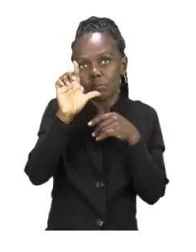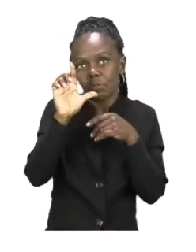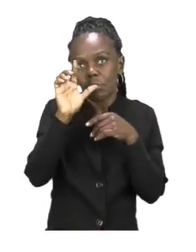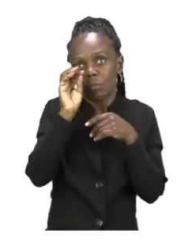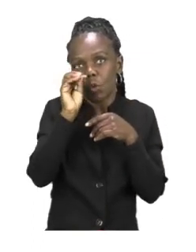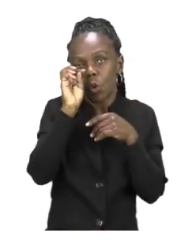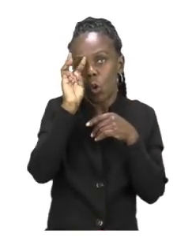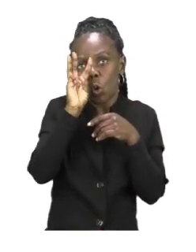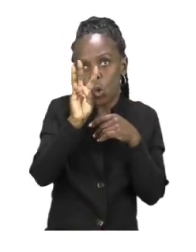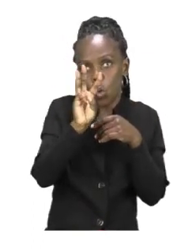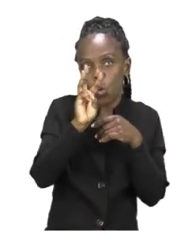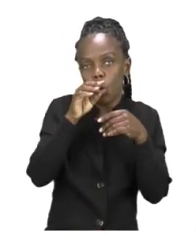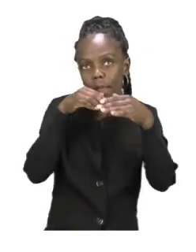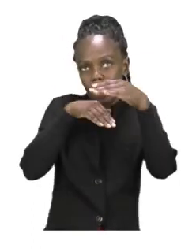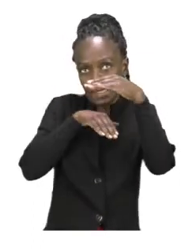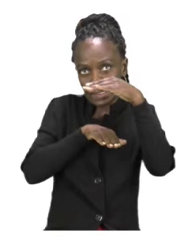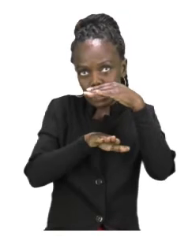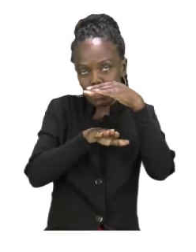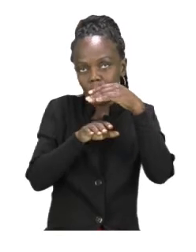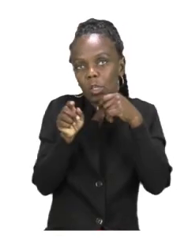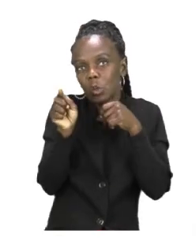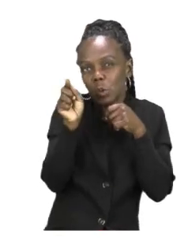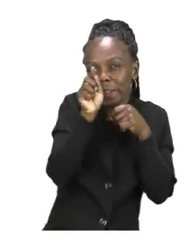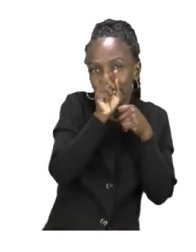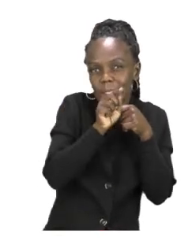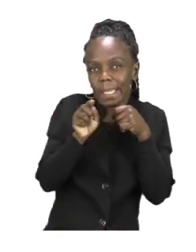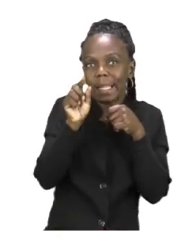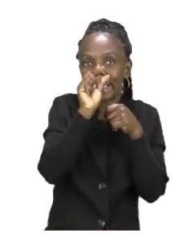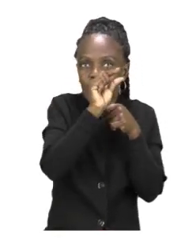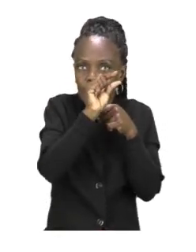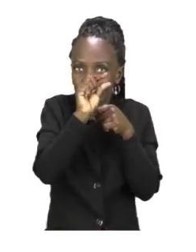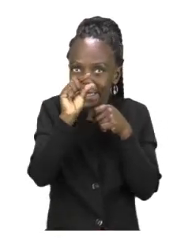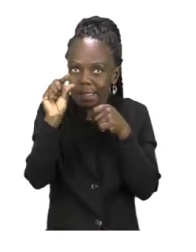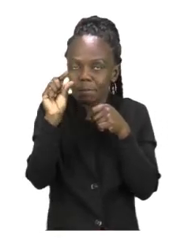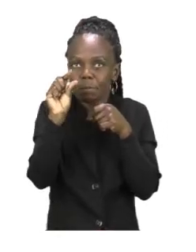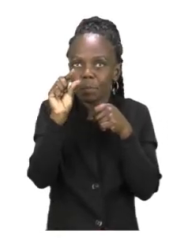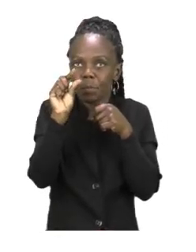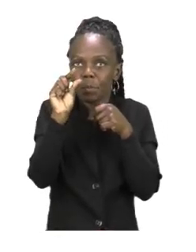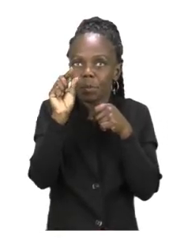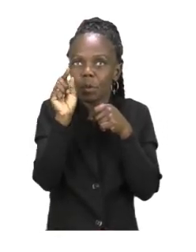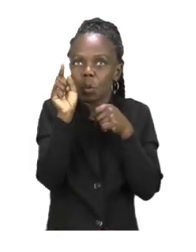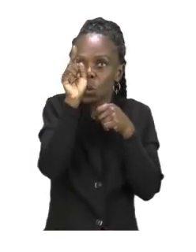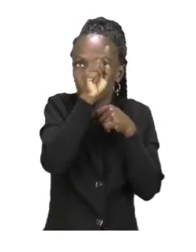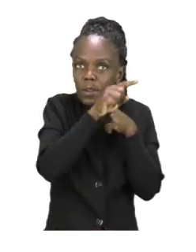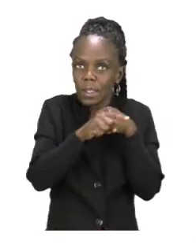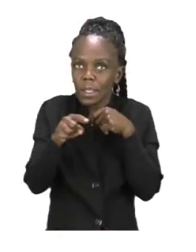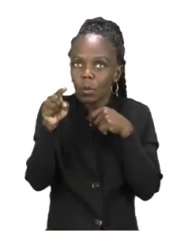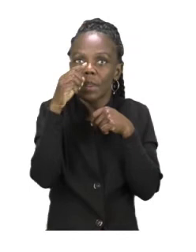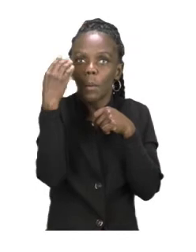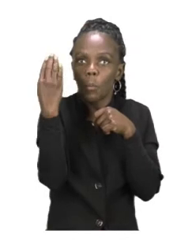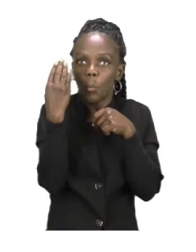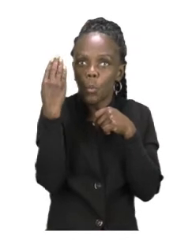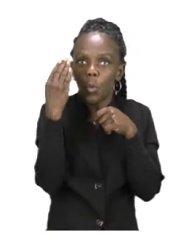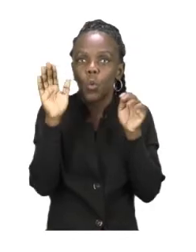Below the table. So you're going to circle with the blue color